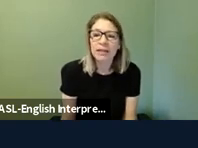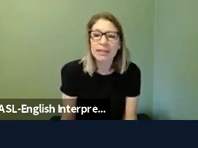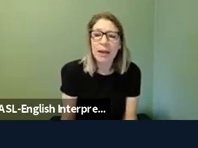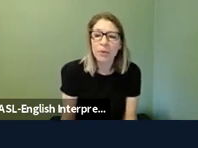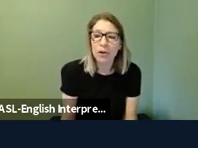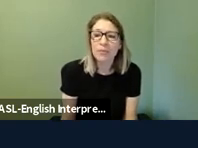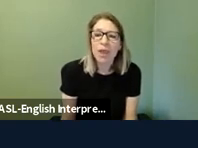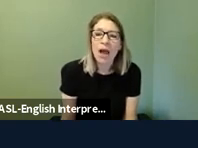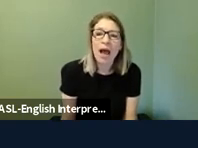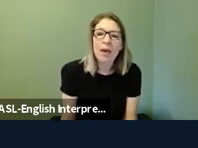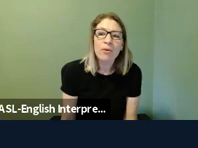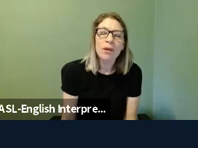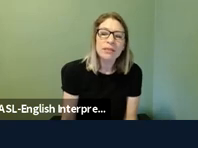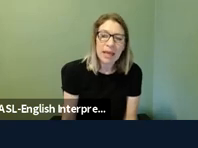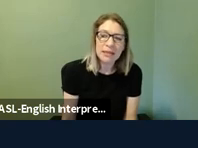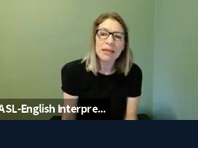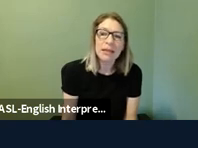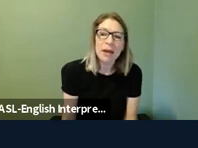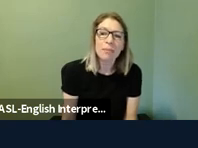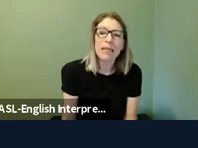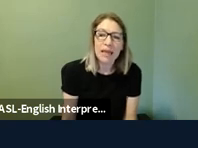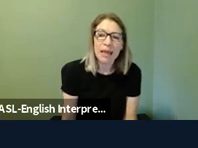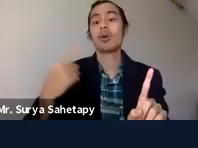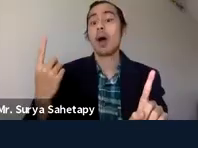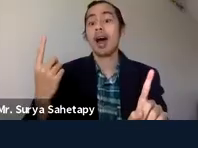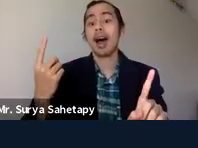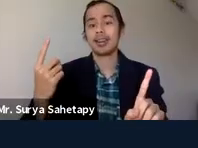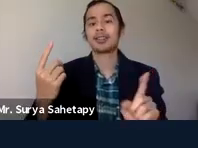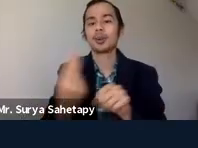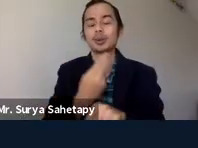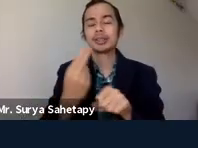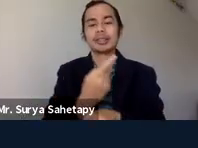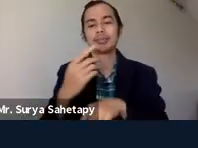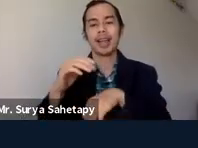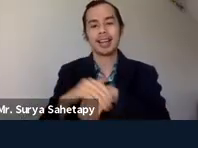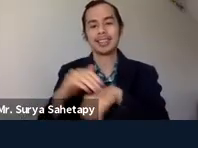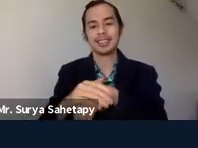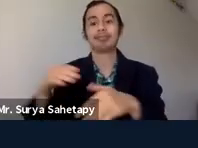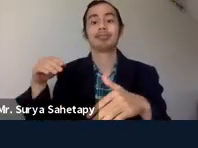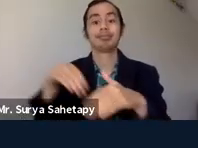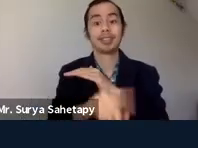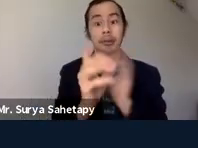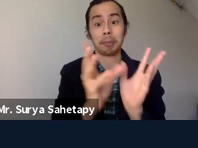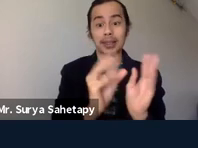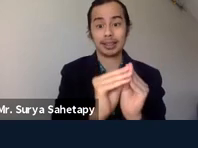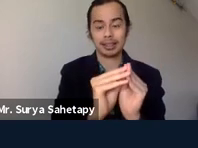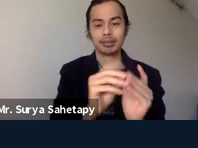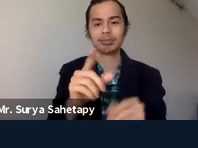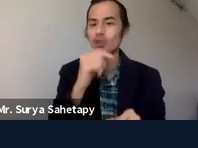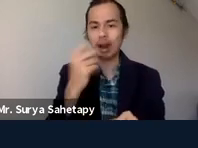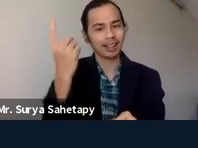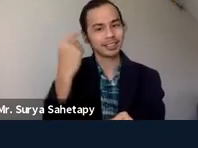For example, I intended a meeting where all the participants used Indonesian Sign